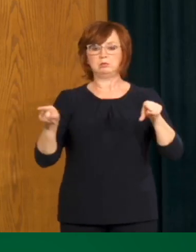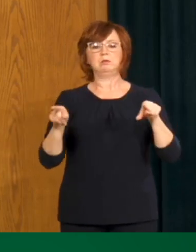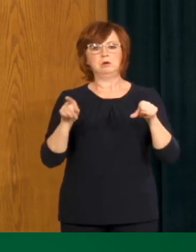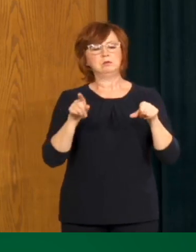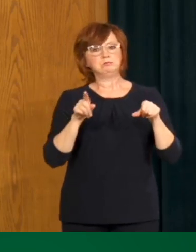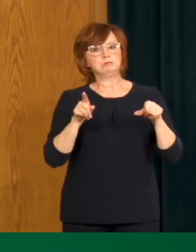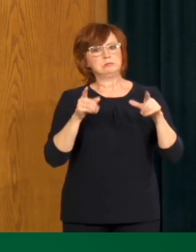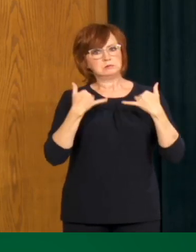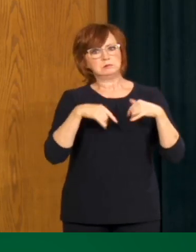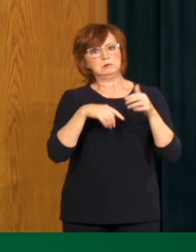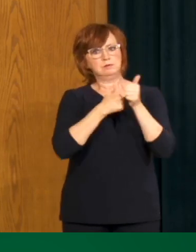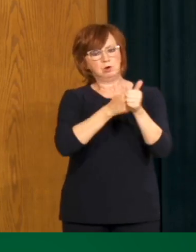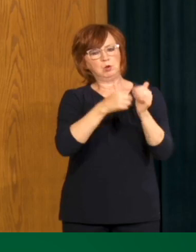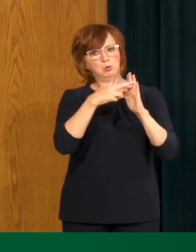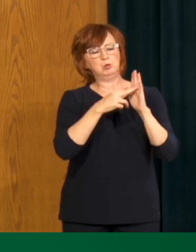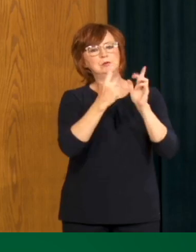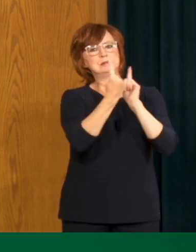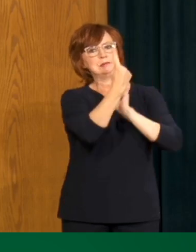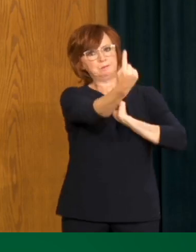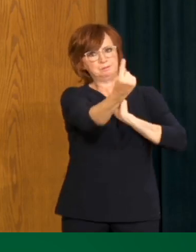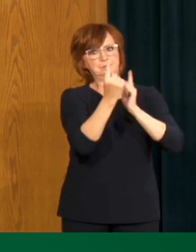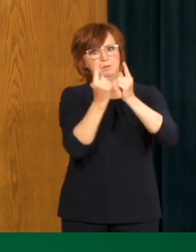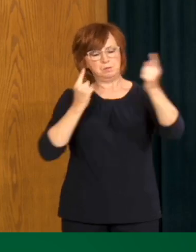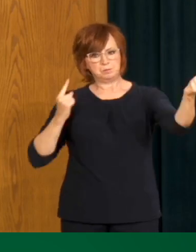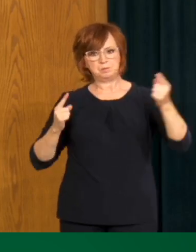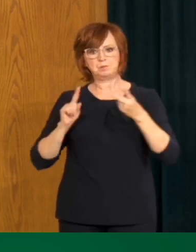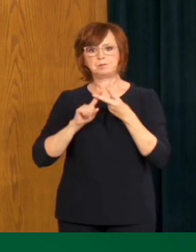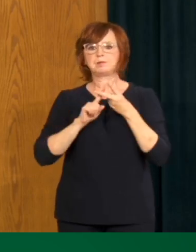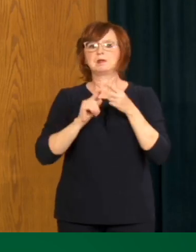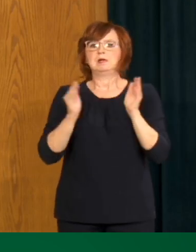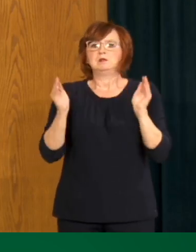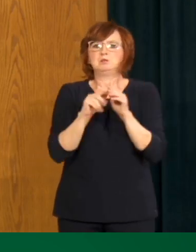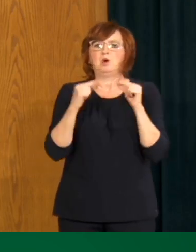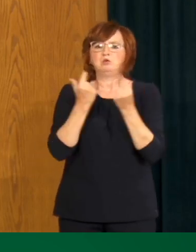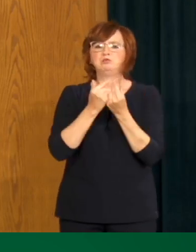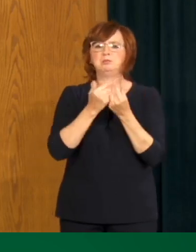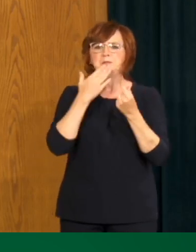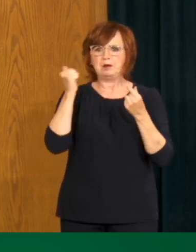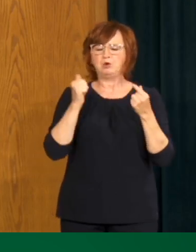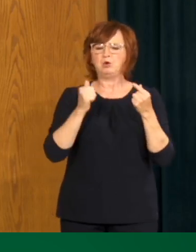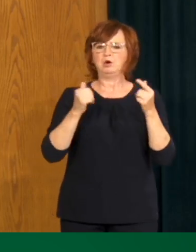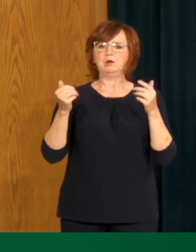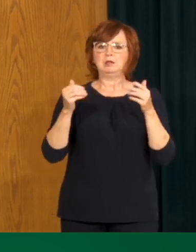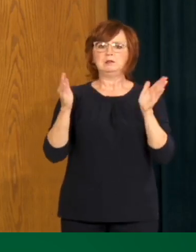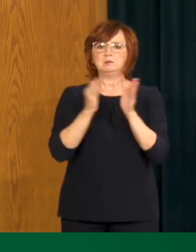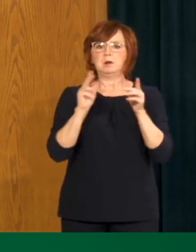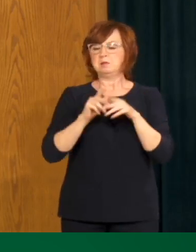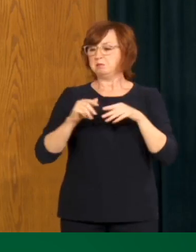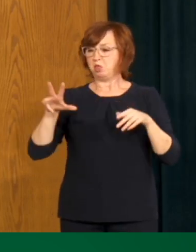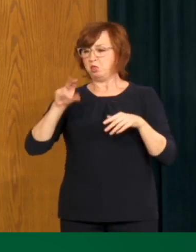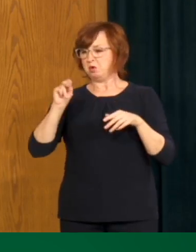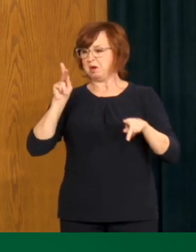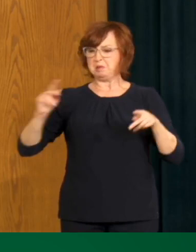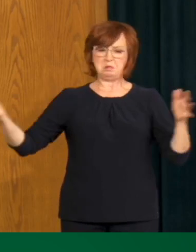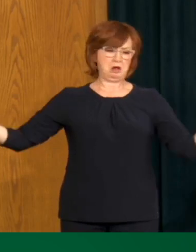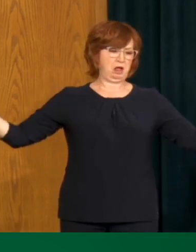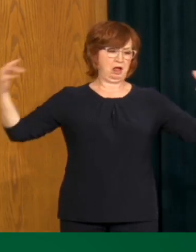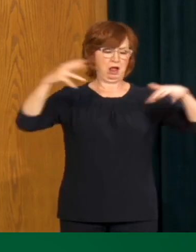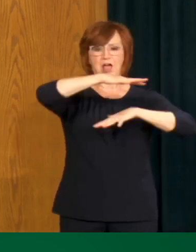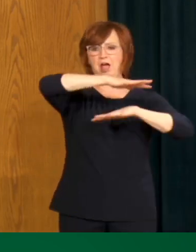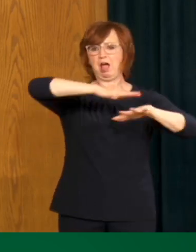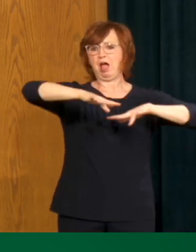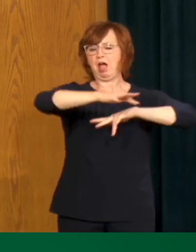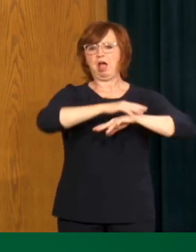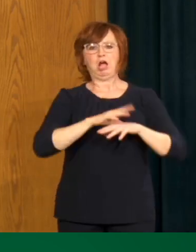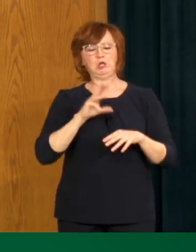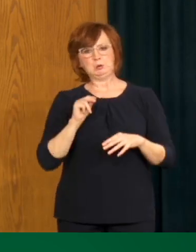large, frequent gatherings, trying to meet the same people more frequently. Outdoor gatherings over the summer are better than indoor gatherings,